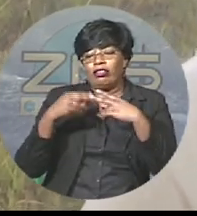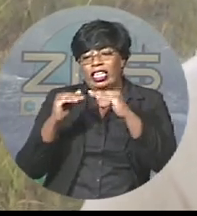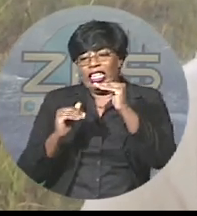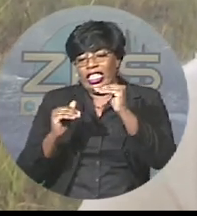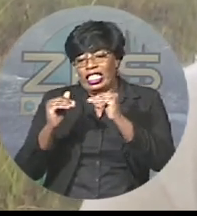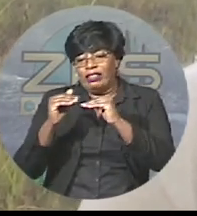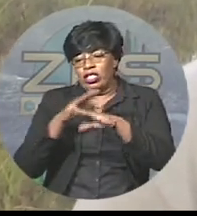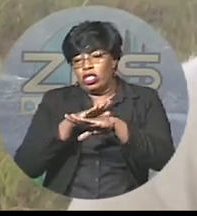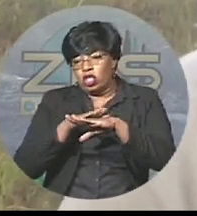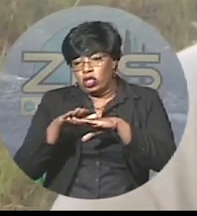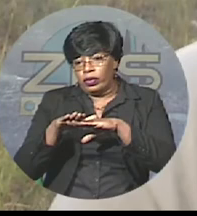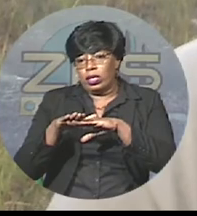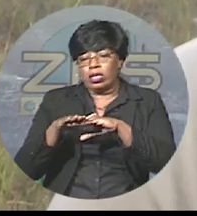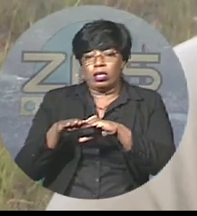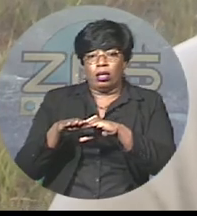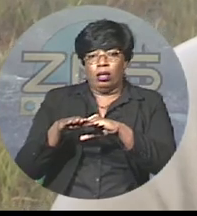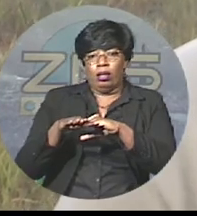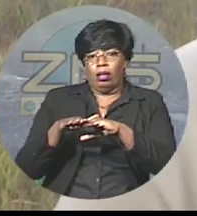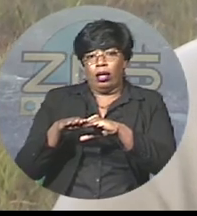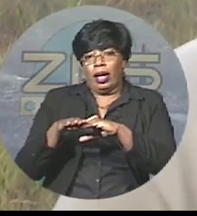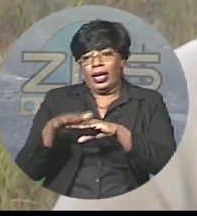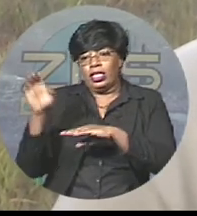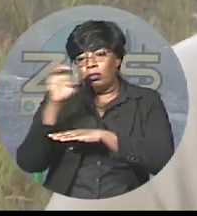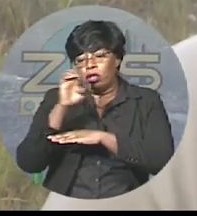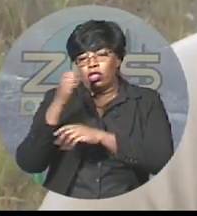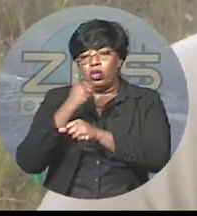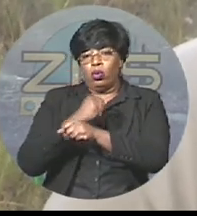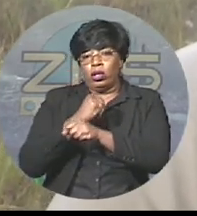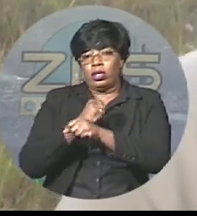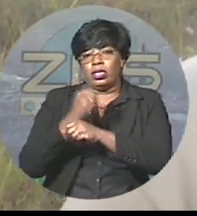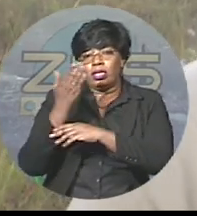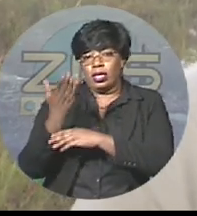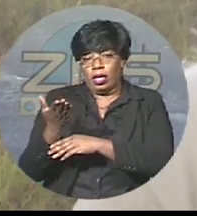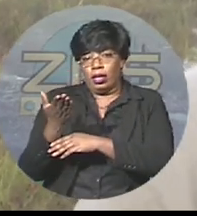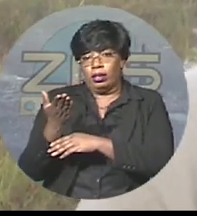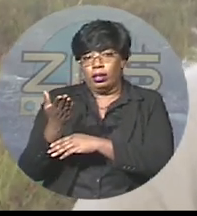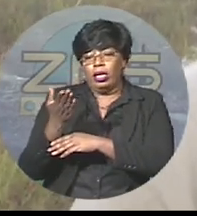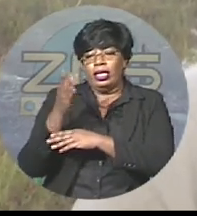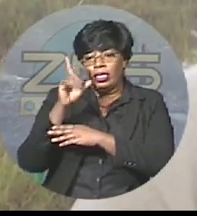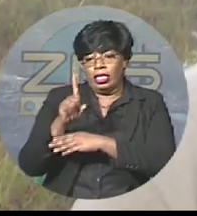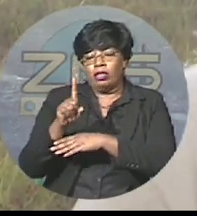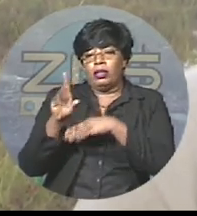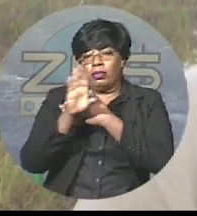you do not have leveled surfaces. And by that, emergency workers, their well-being must be protected.